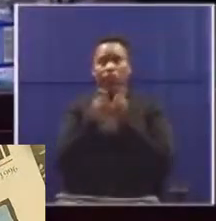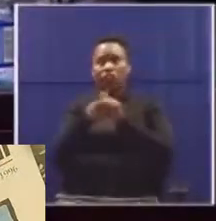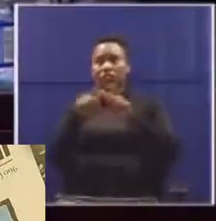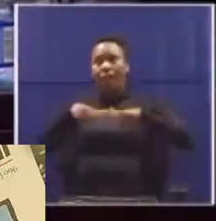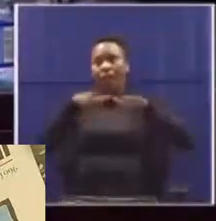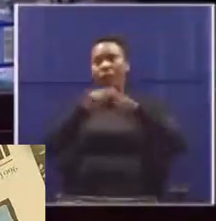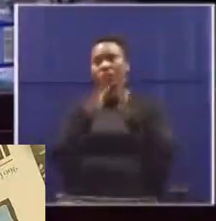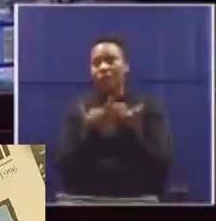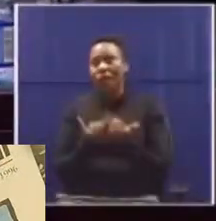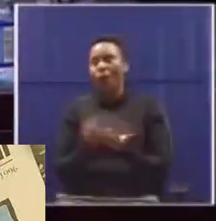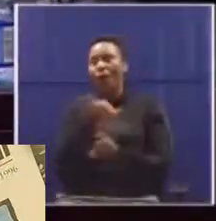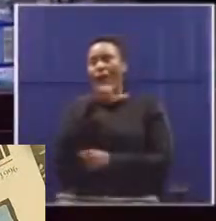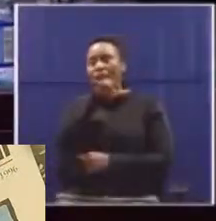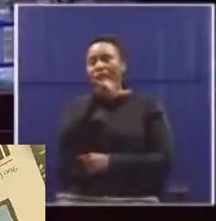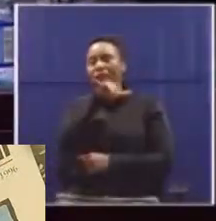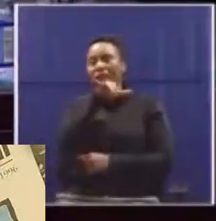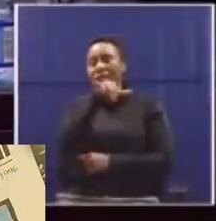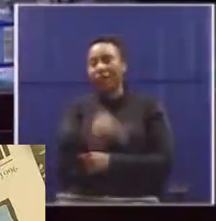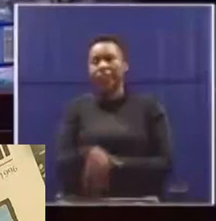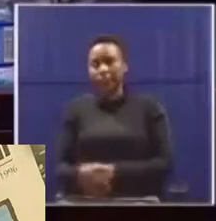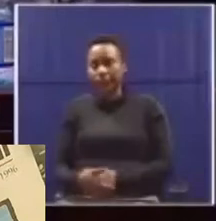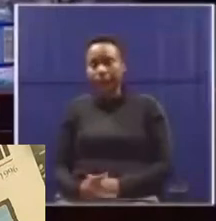es electricity